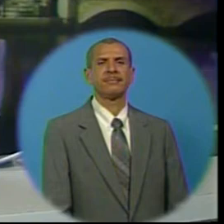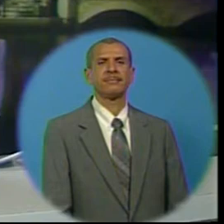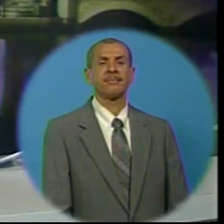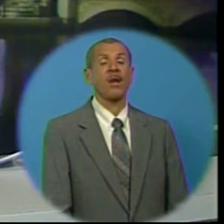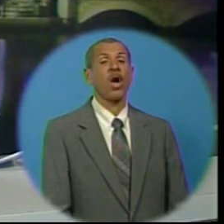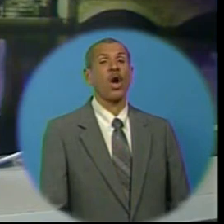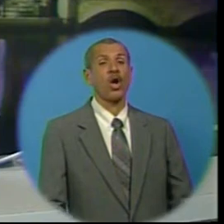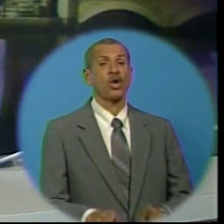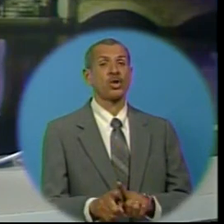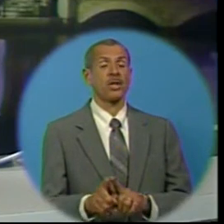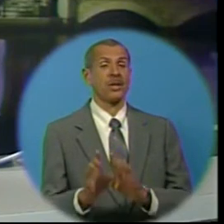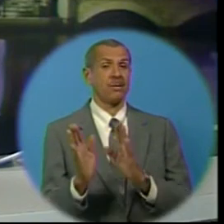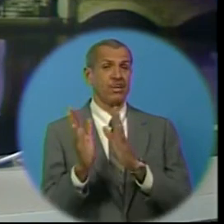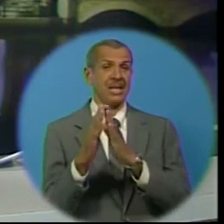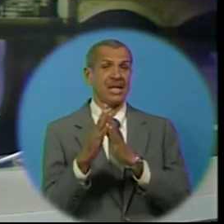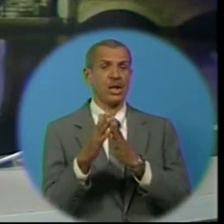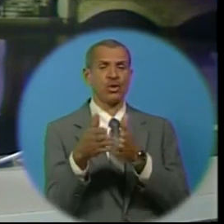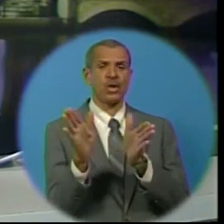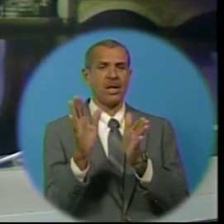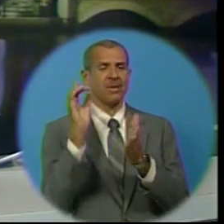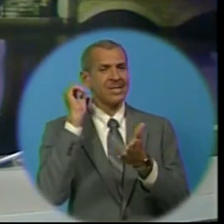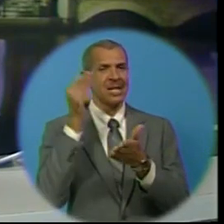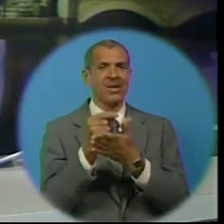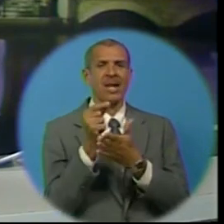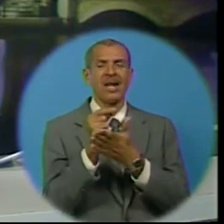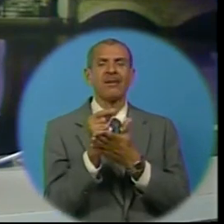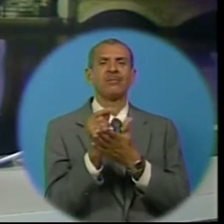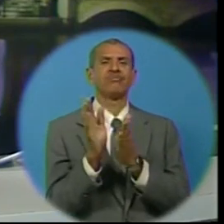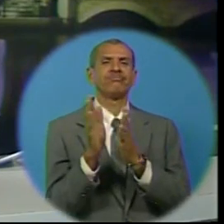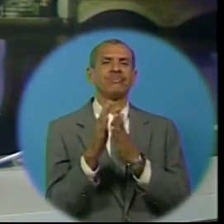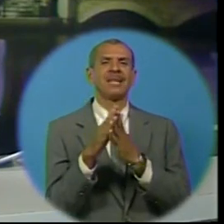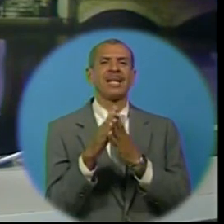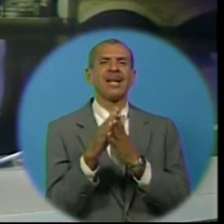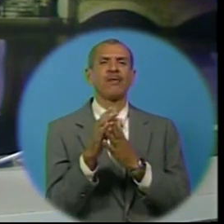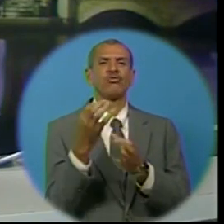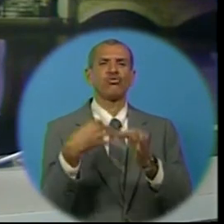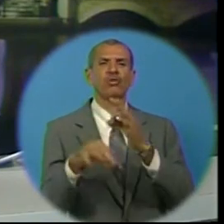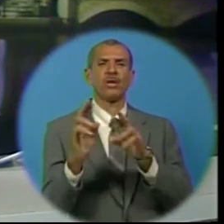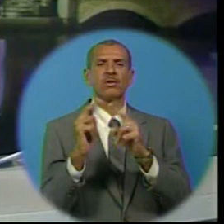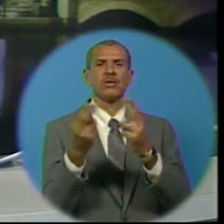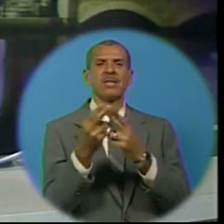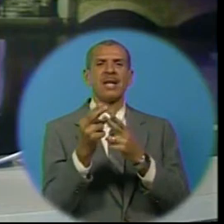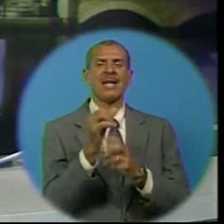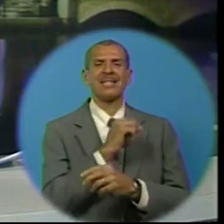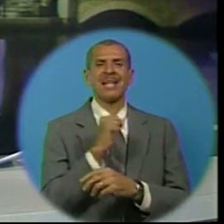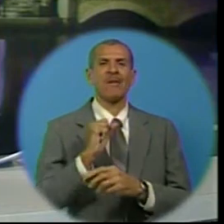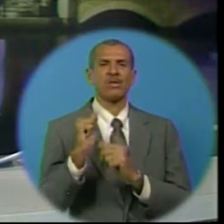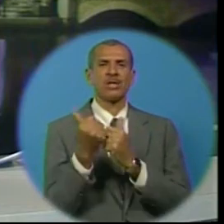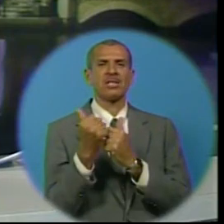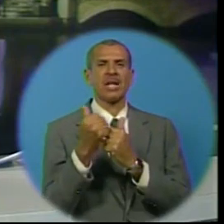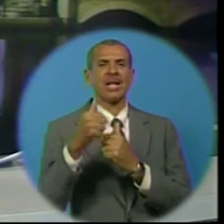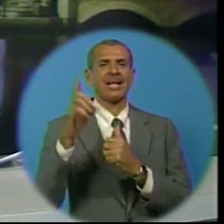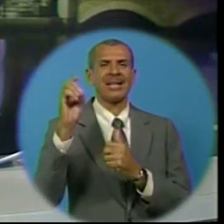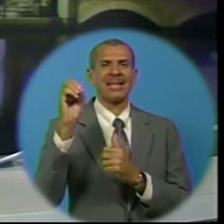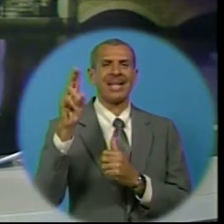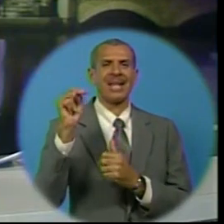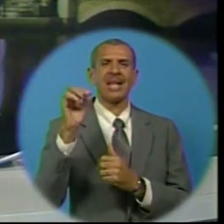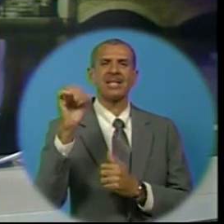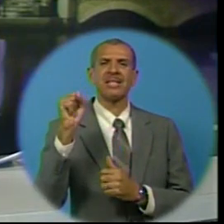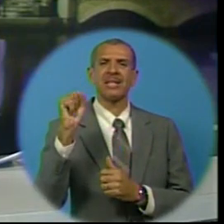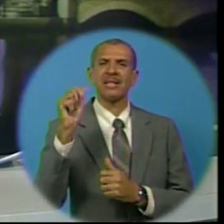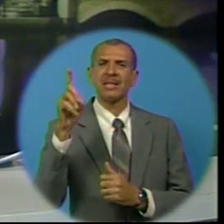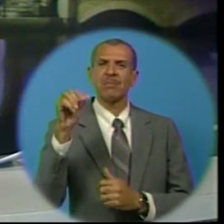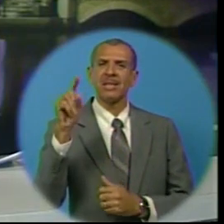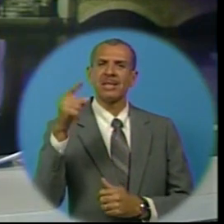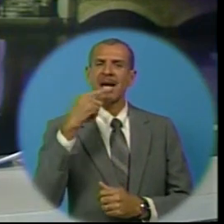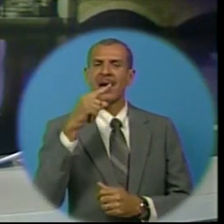And also at that session, General Secretary of the Congress of Trade Unions and Staff Associations of Barbados, Dennis De Pisa, called on the